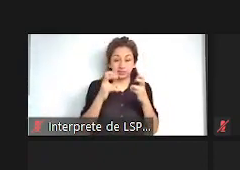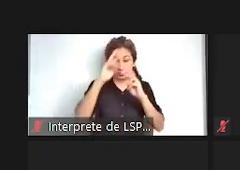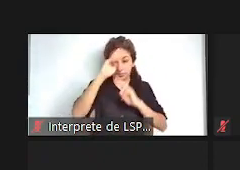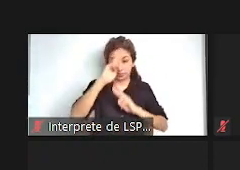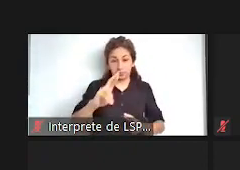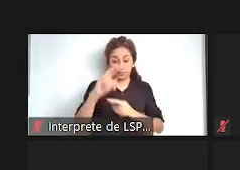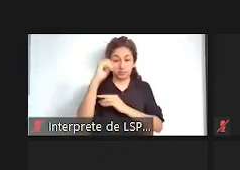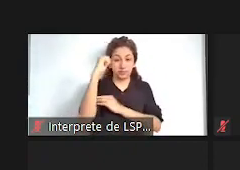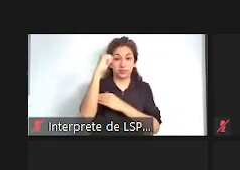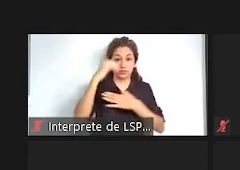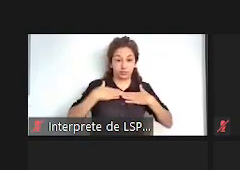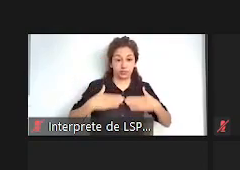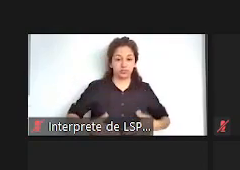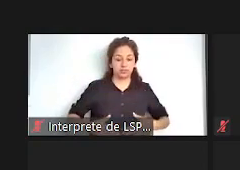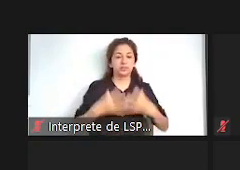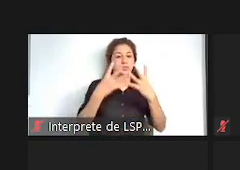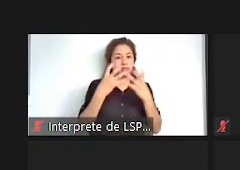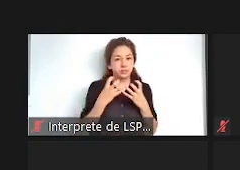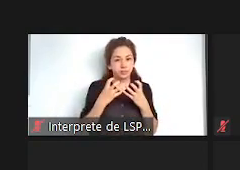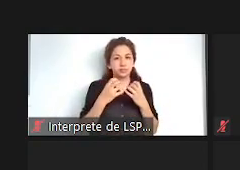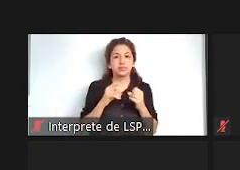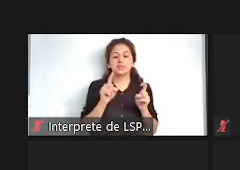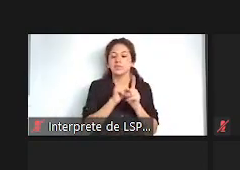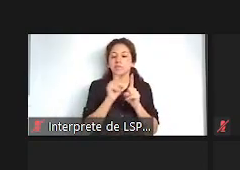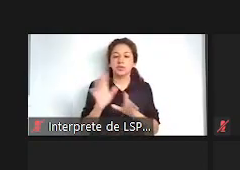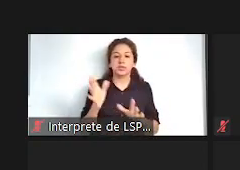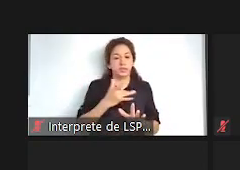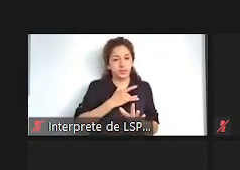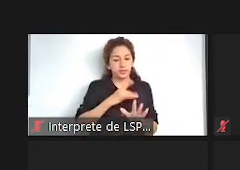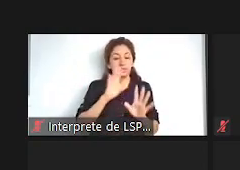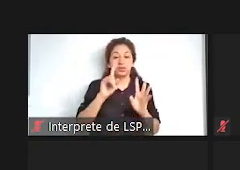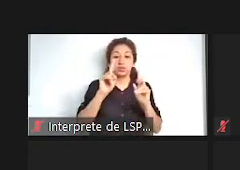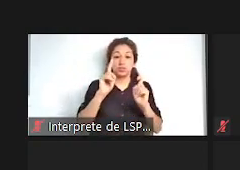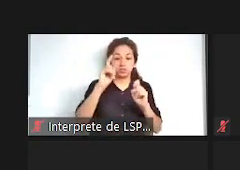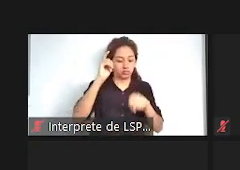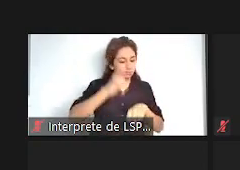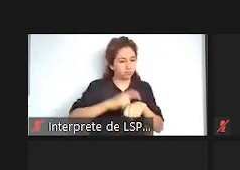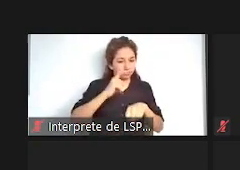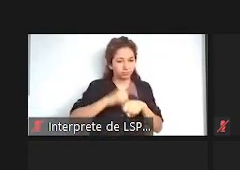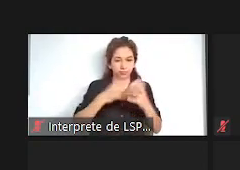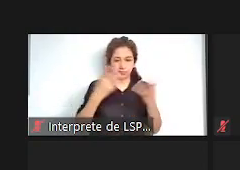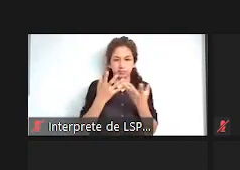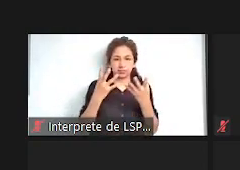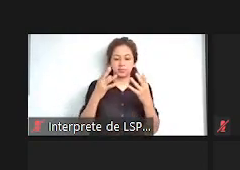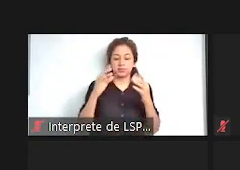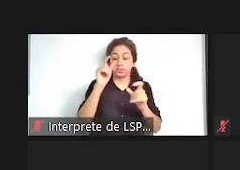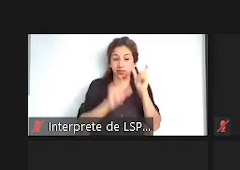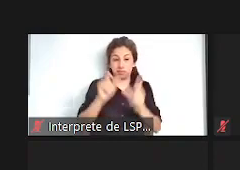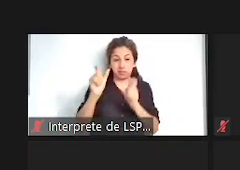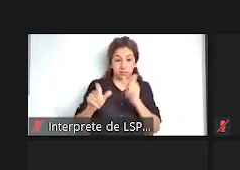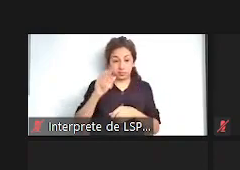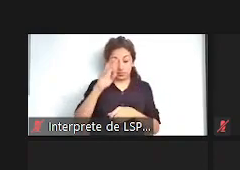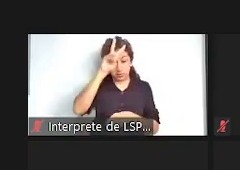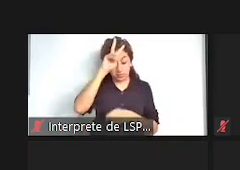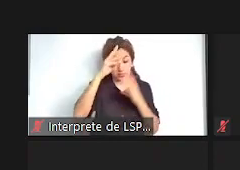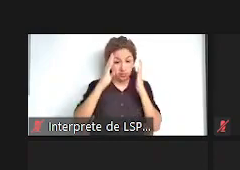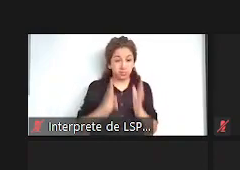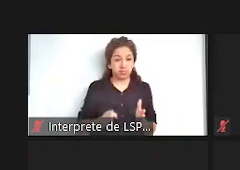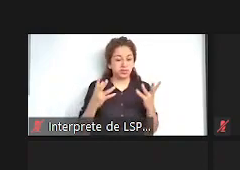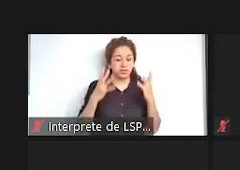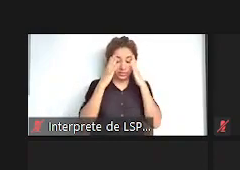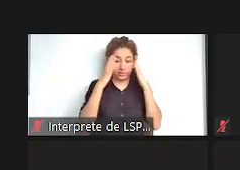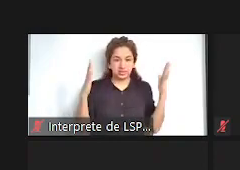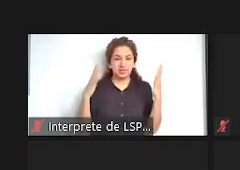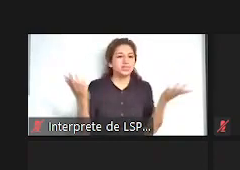to conclude on speaking about human rights we have to express these importance of the reality that is